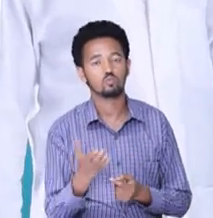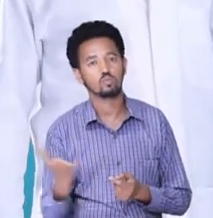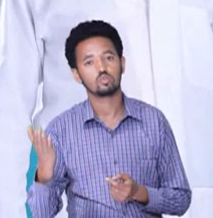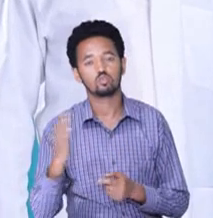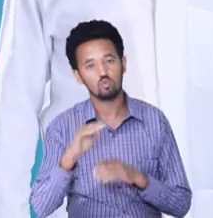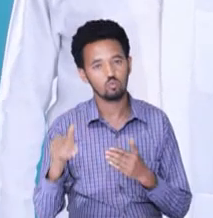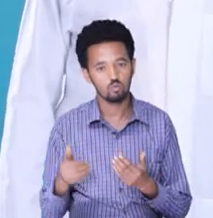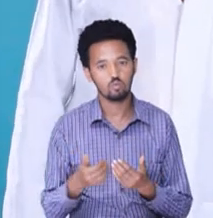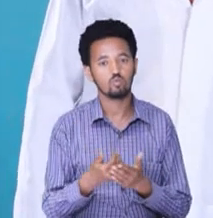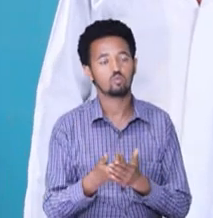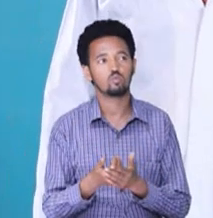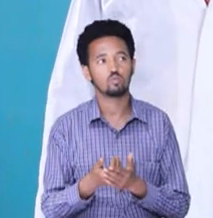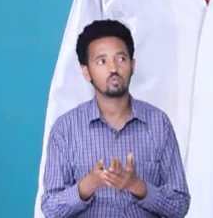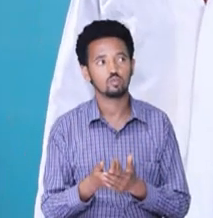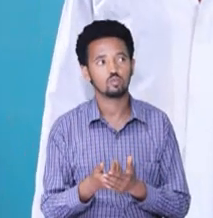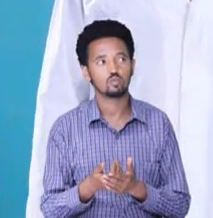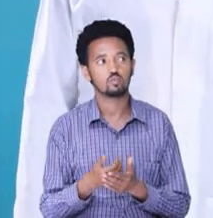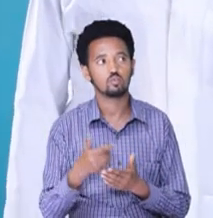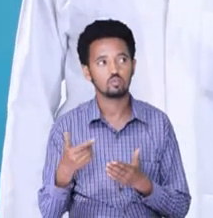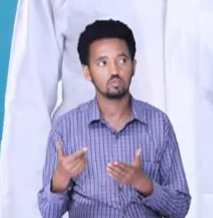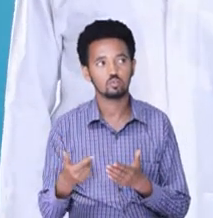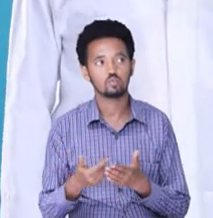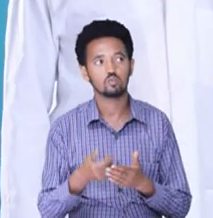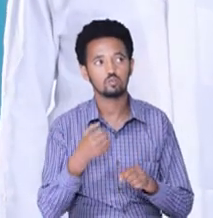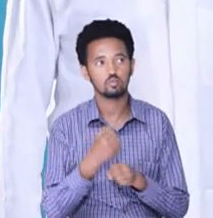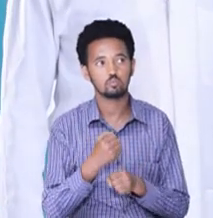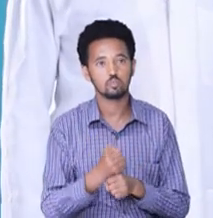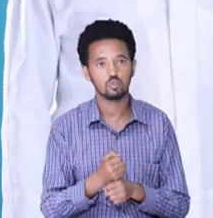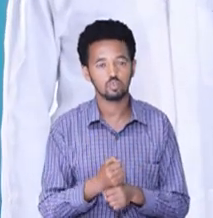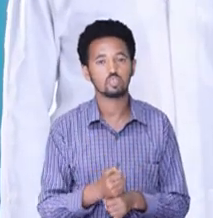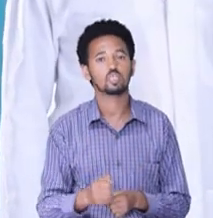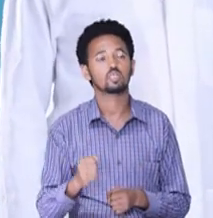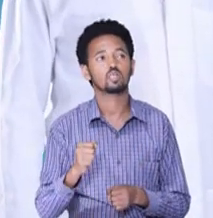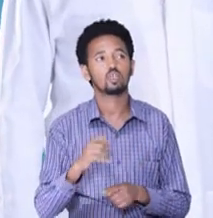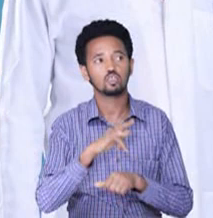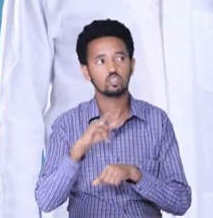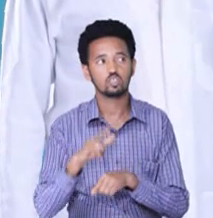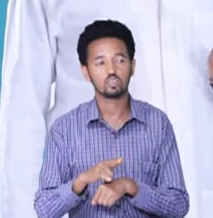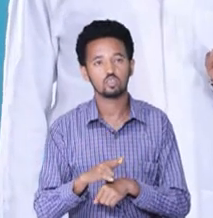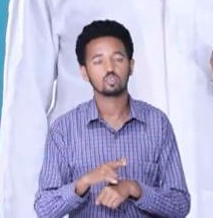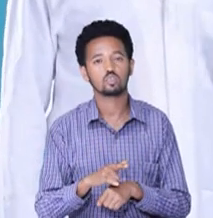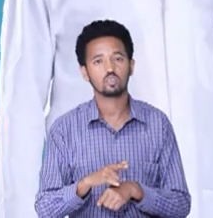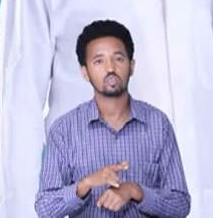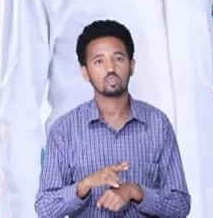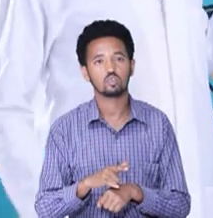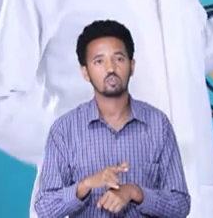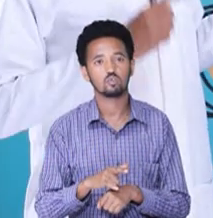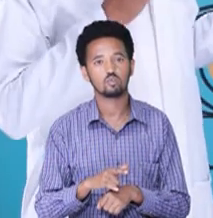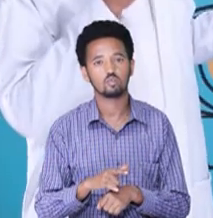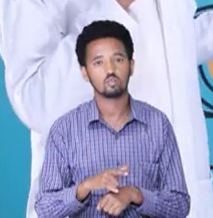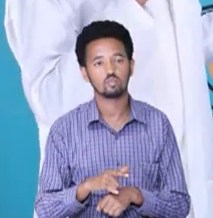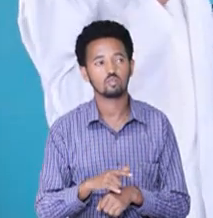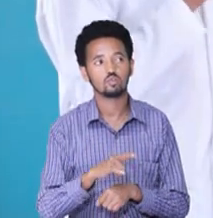All citizens are entitled to a voice in making national laws. All persons are guaranteed